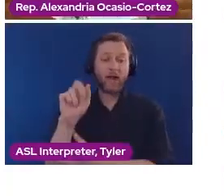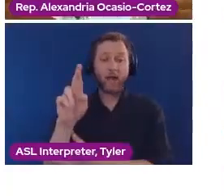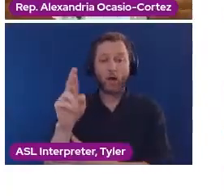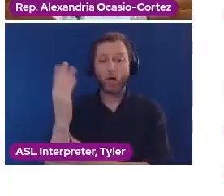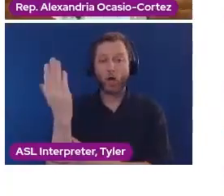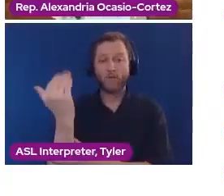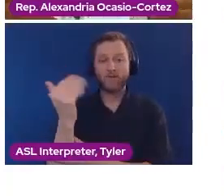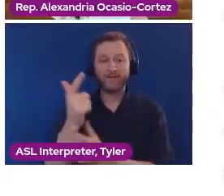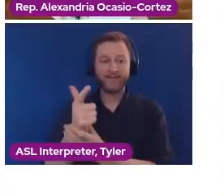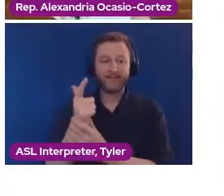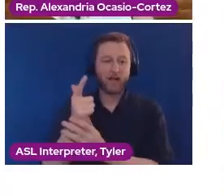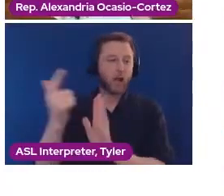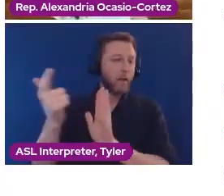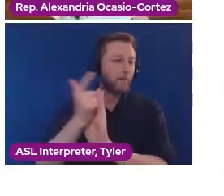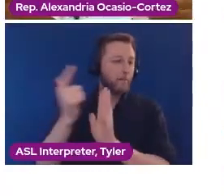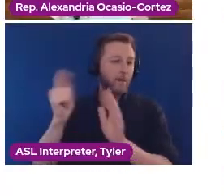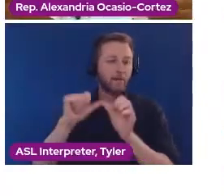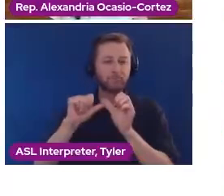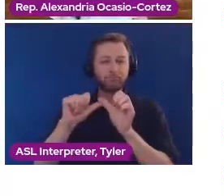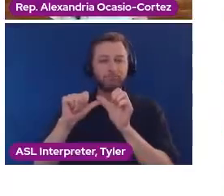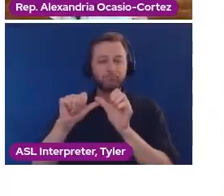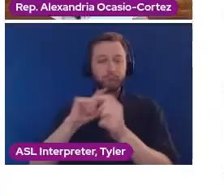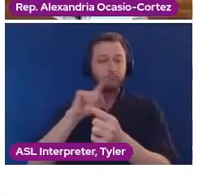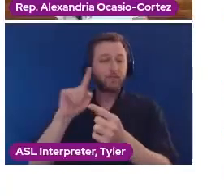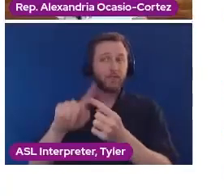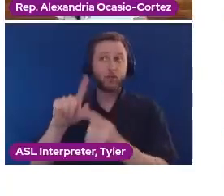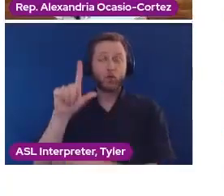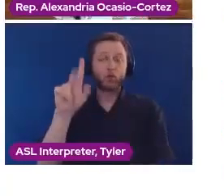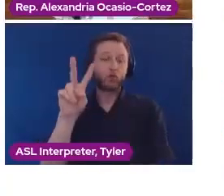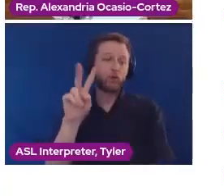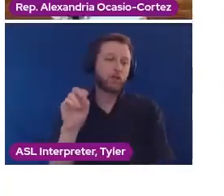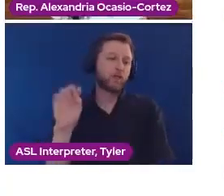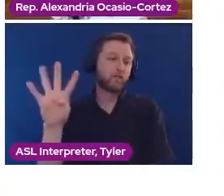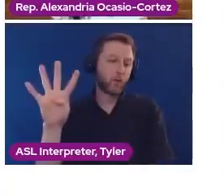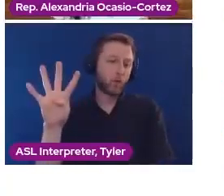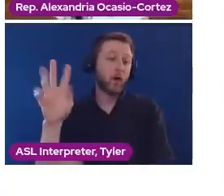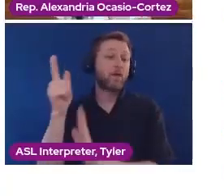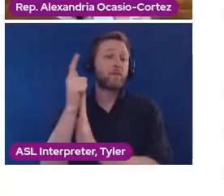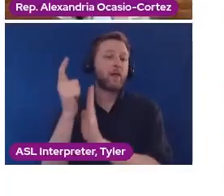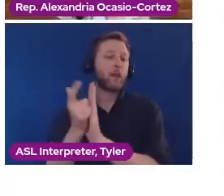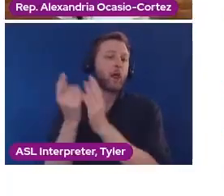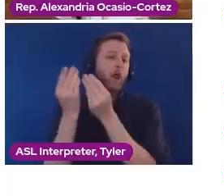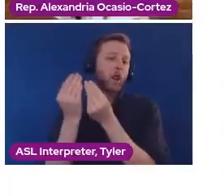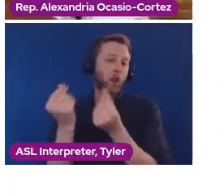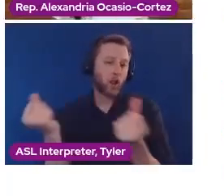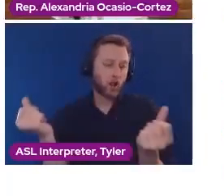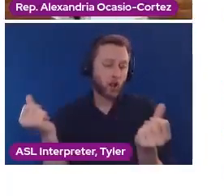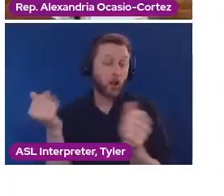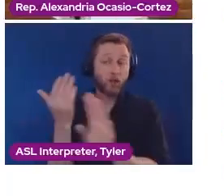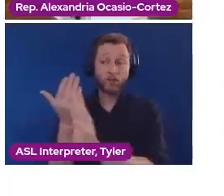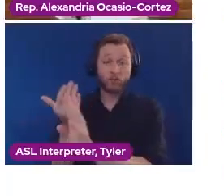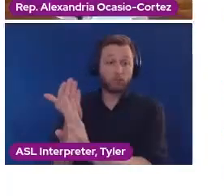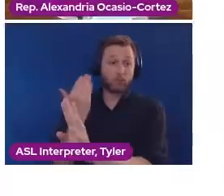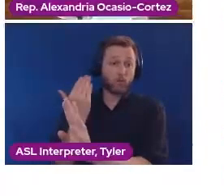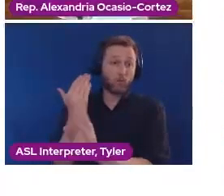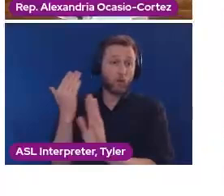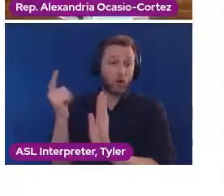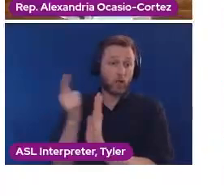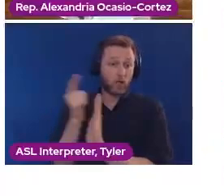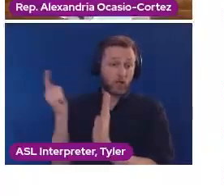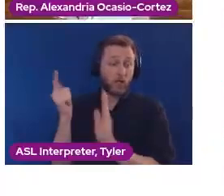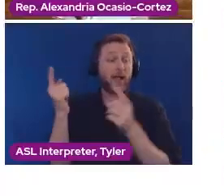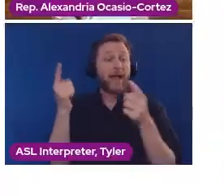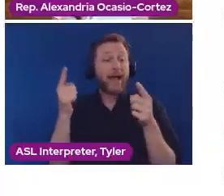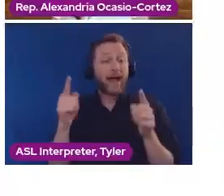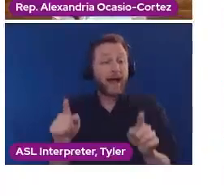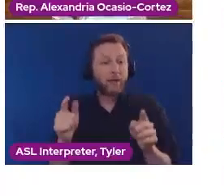up until that point were very, very, very low. And the moment that ban lifted, we started to